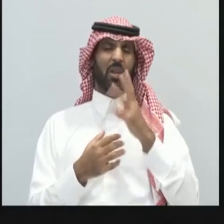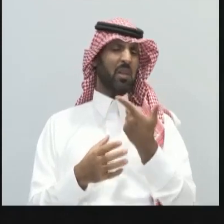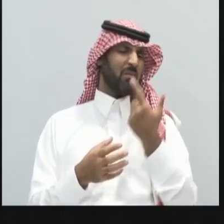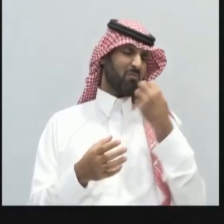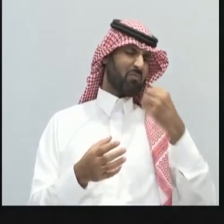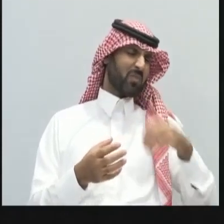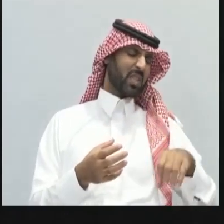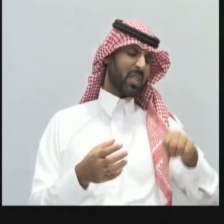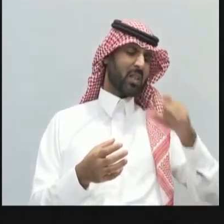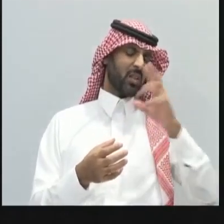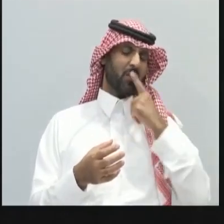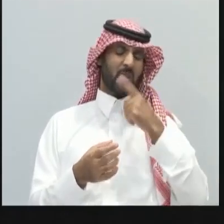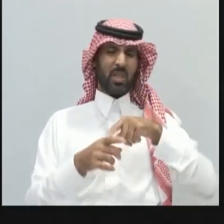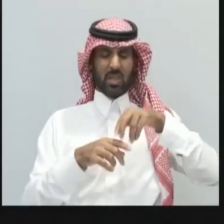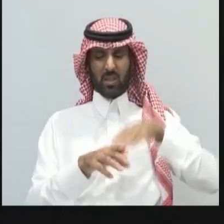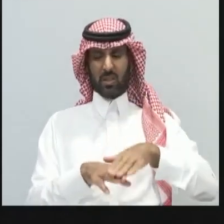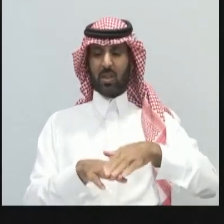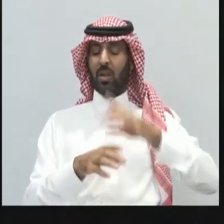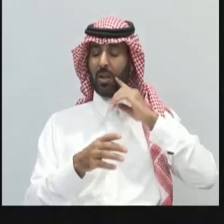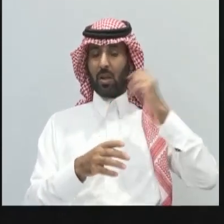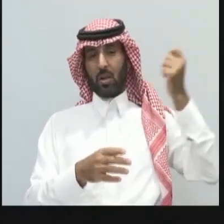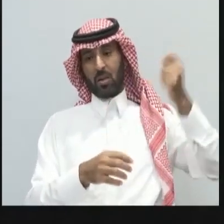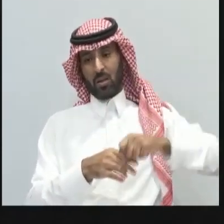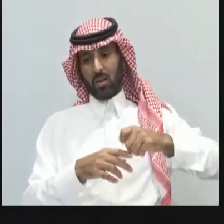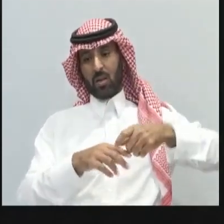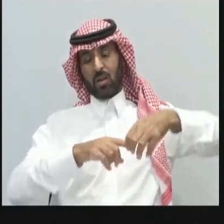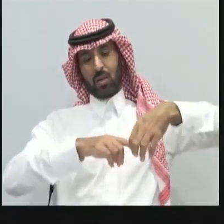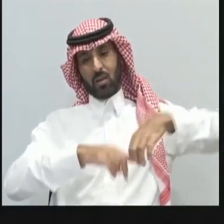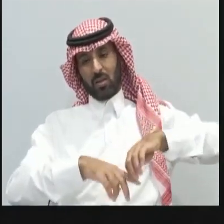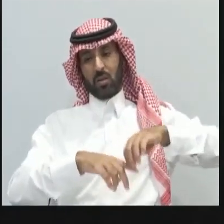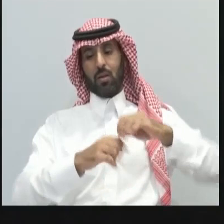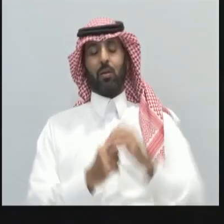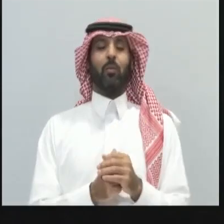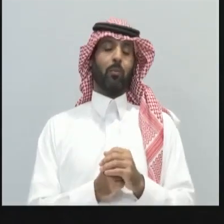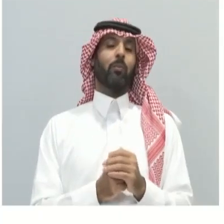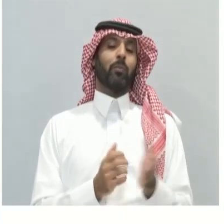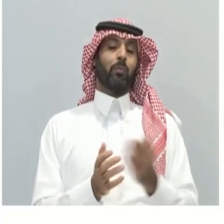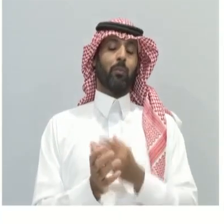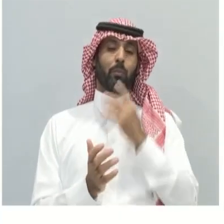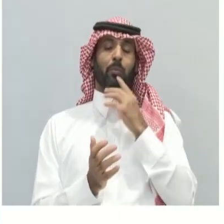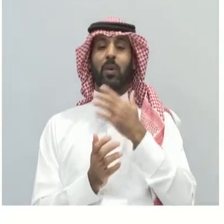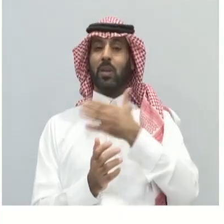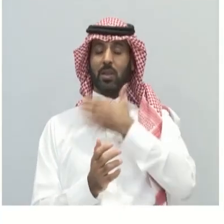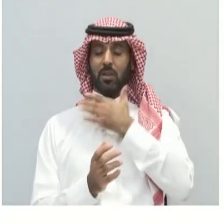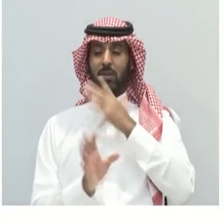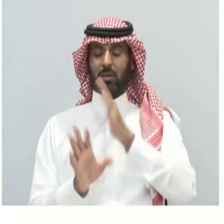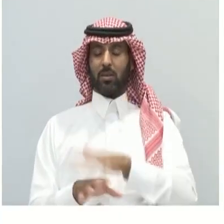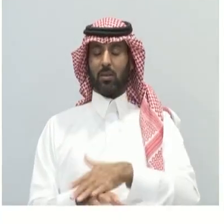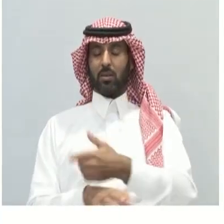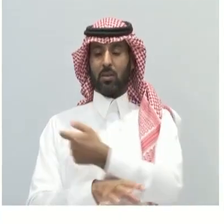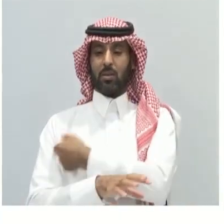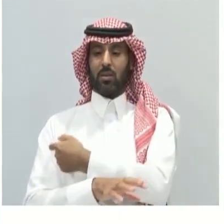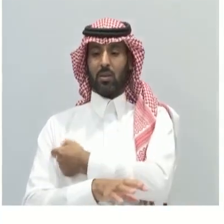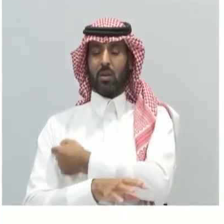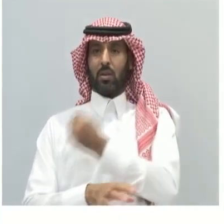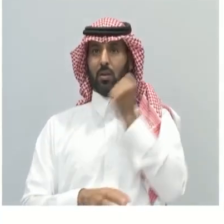impact, a broken toe, if you remember when the hammer fell on his toe. Also, his father in a hospital, and that